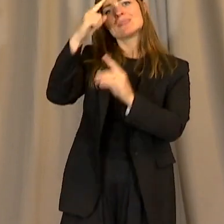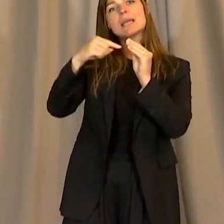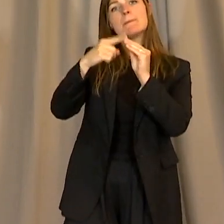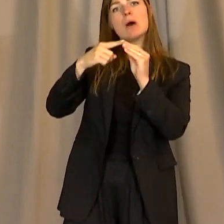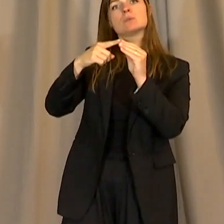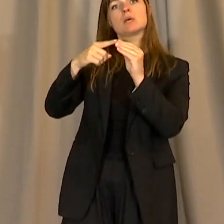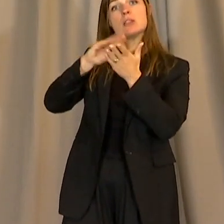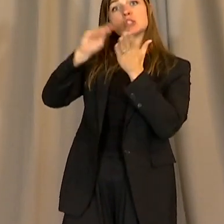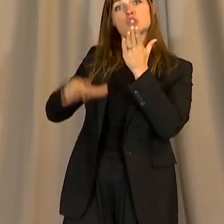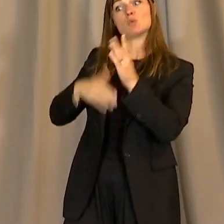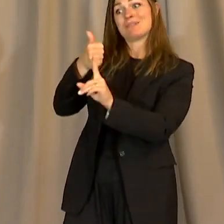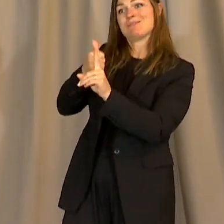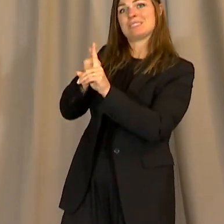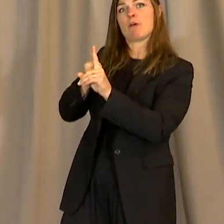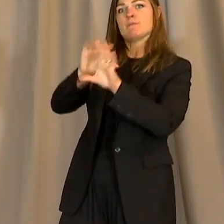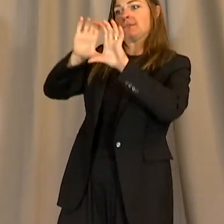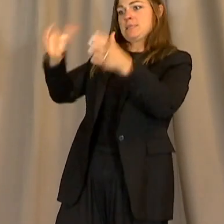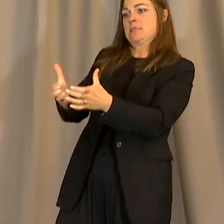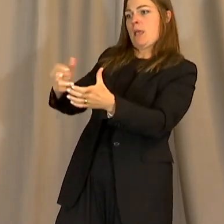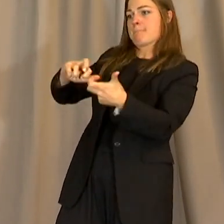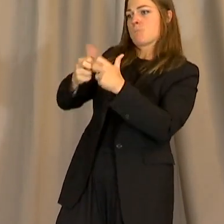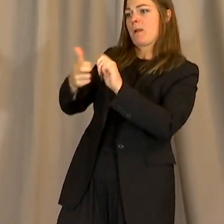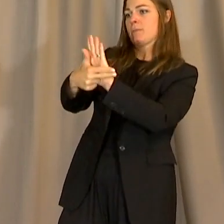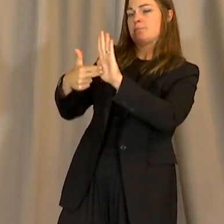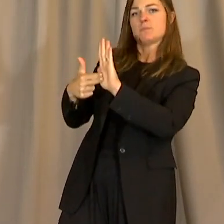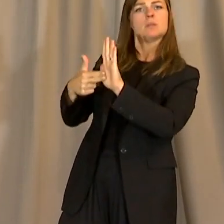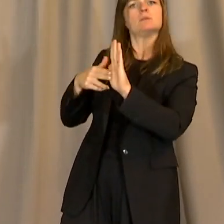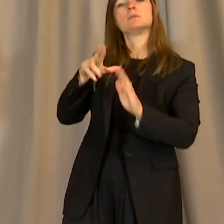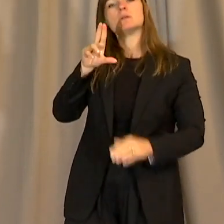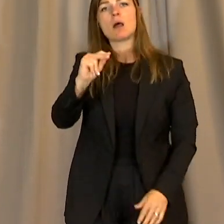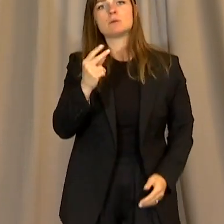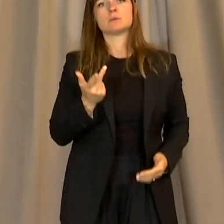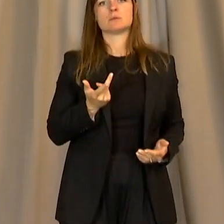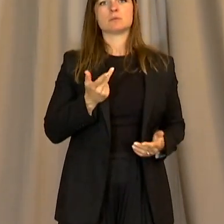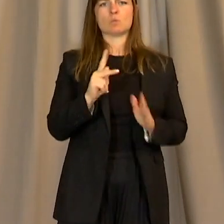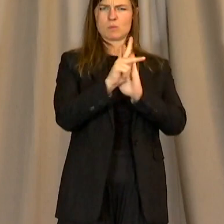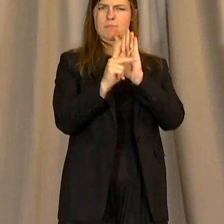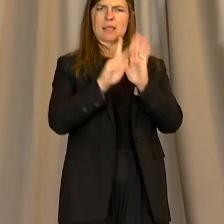the problem? What policy are you writing for that?